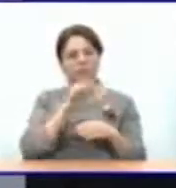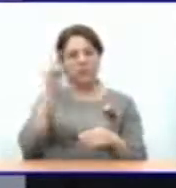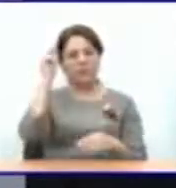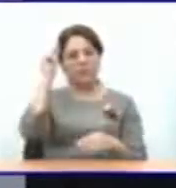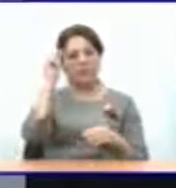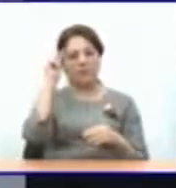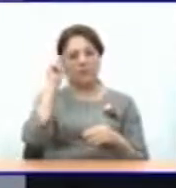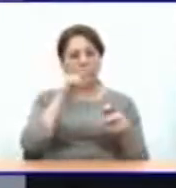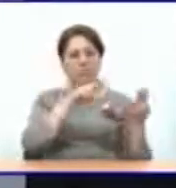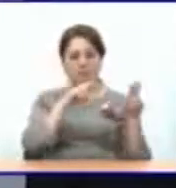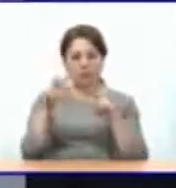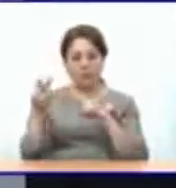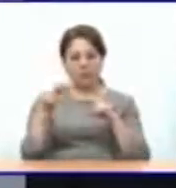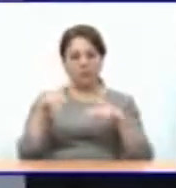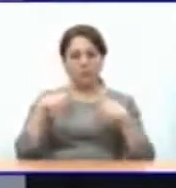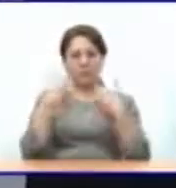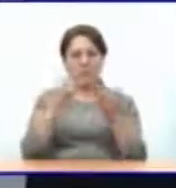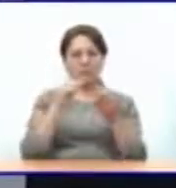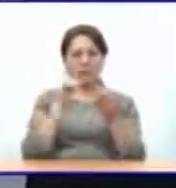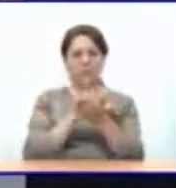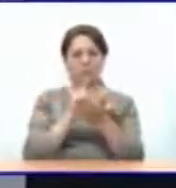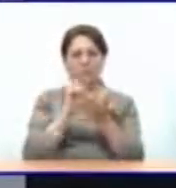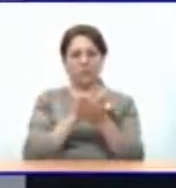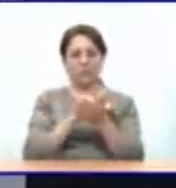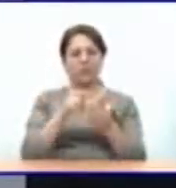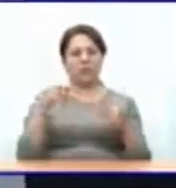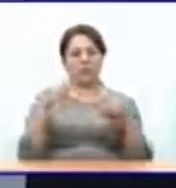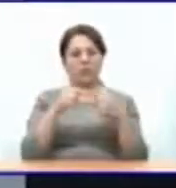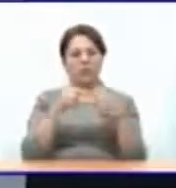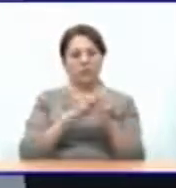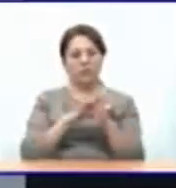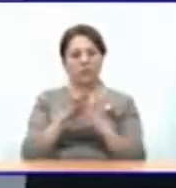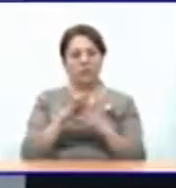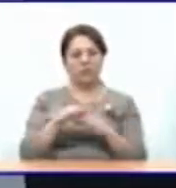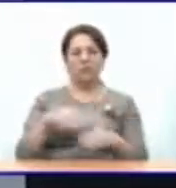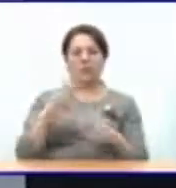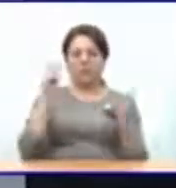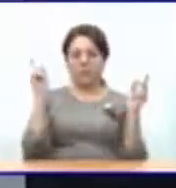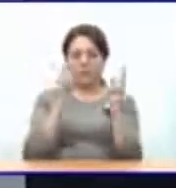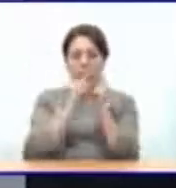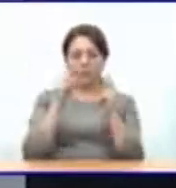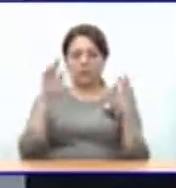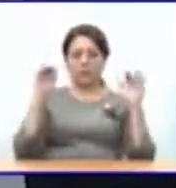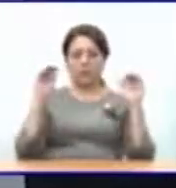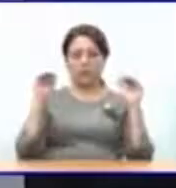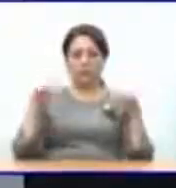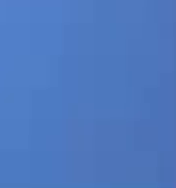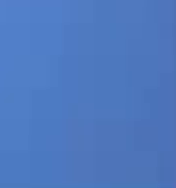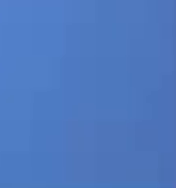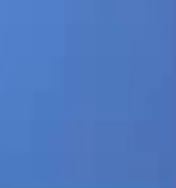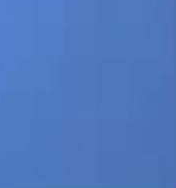darslarimizni kuzatib boring va berilgan topshiriqlarni o'z vaqtida bajaring. Ko'rishguncha xayr, salomat bo'ling.